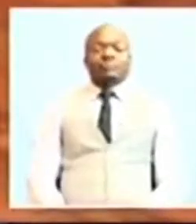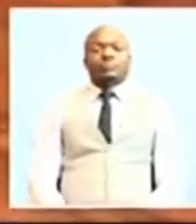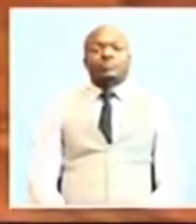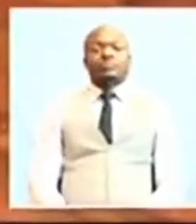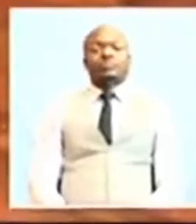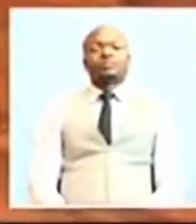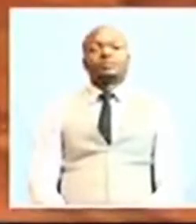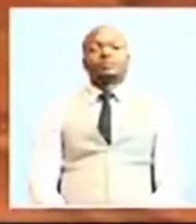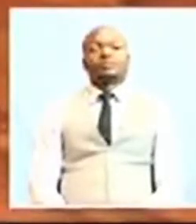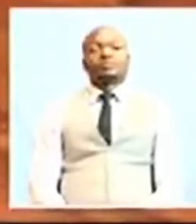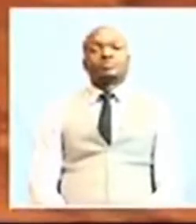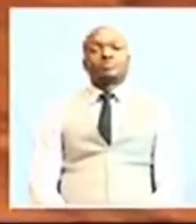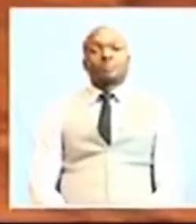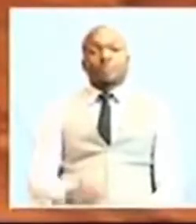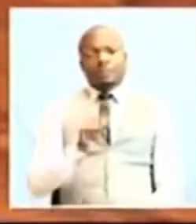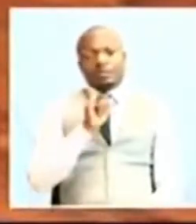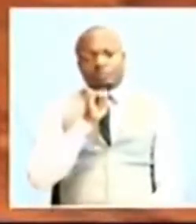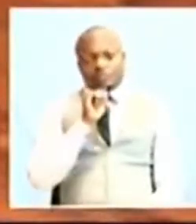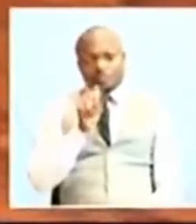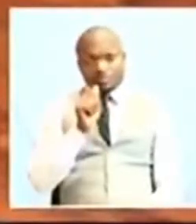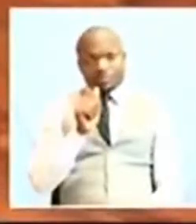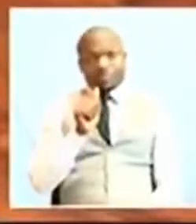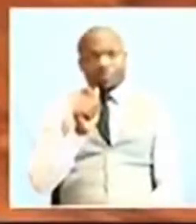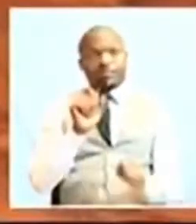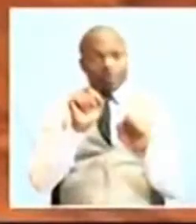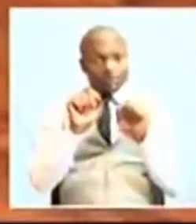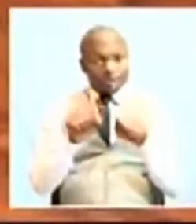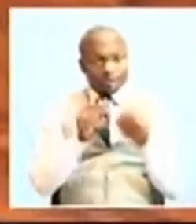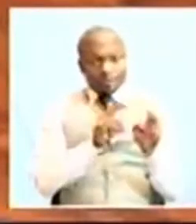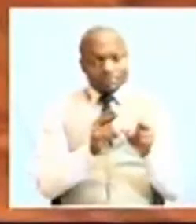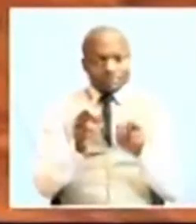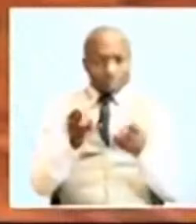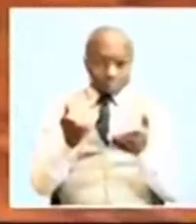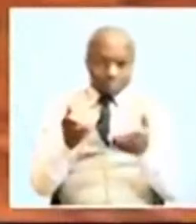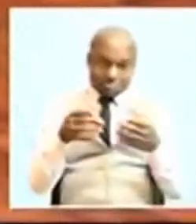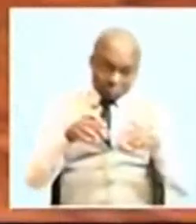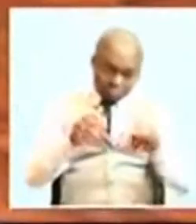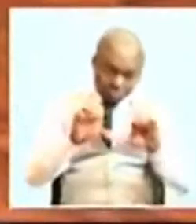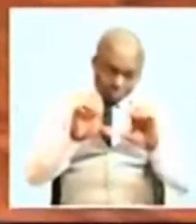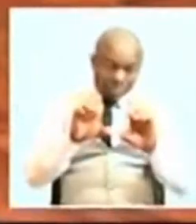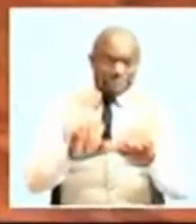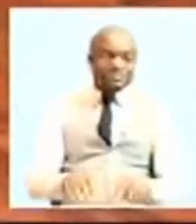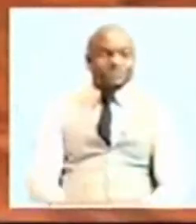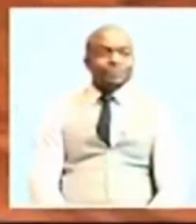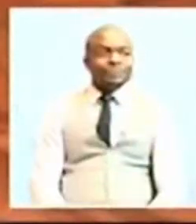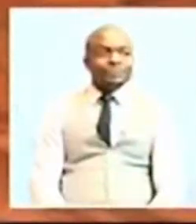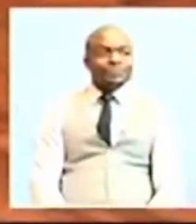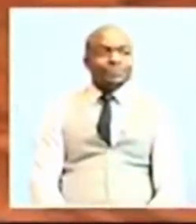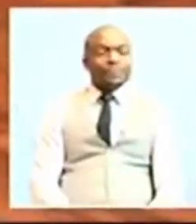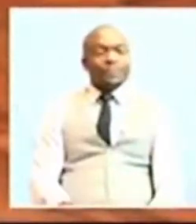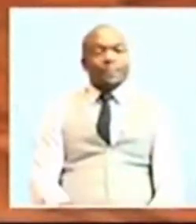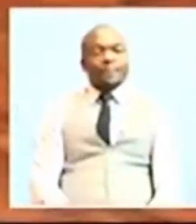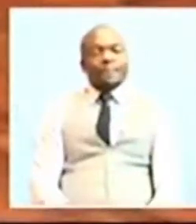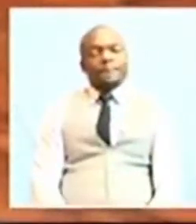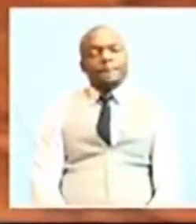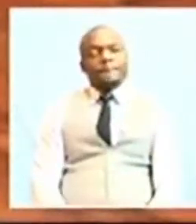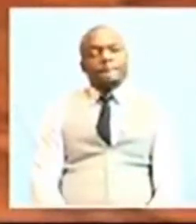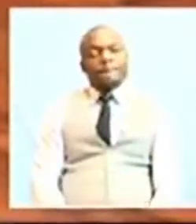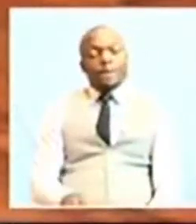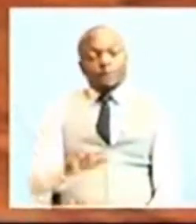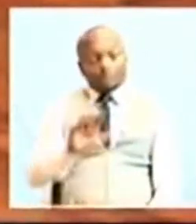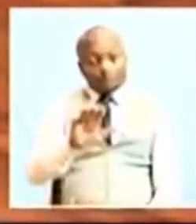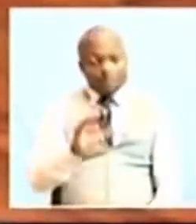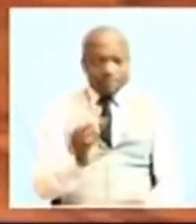Then in terms of, I don't know if I have your permission to respond to the yes, Honourable yes, Member's go question. ahead, respond, yeah. Thank you, Chair. So there